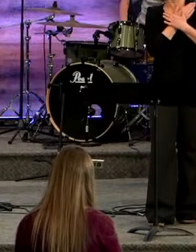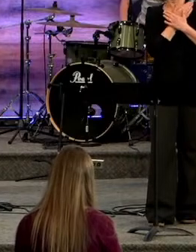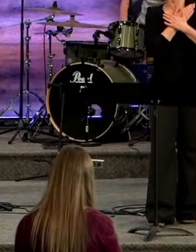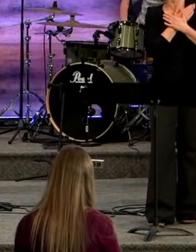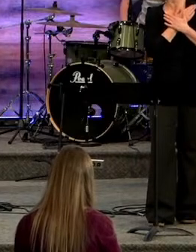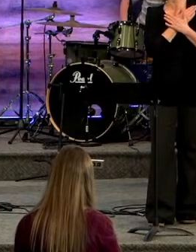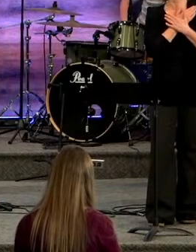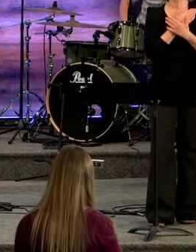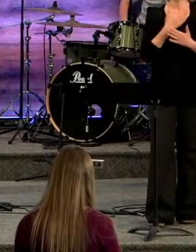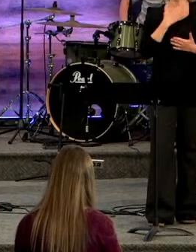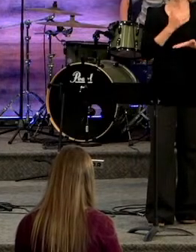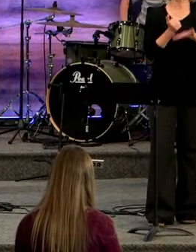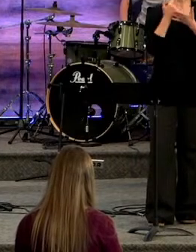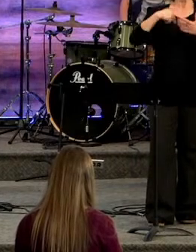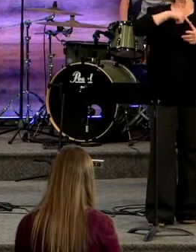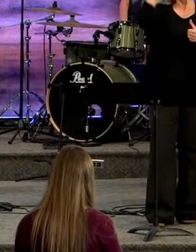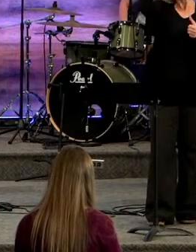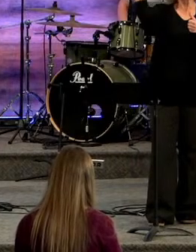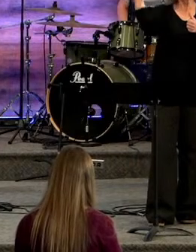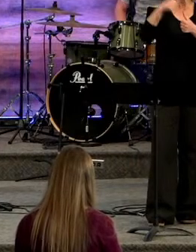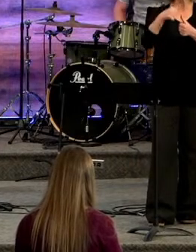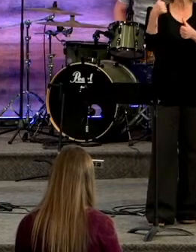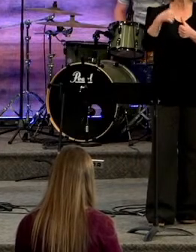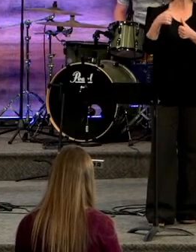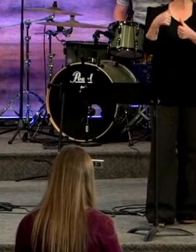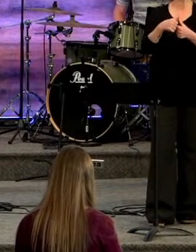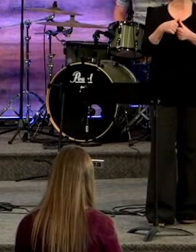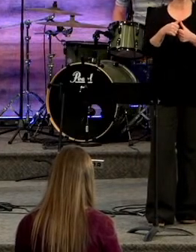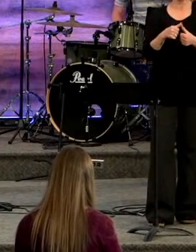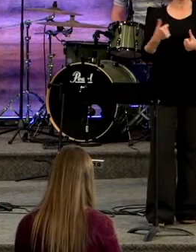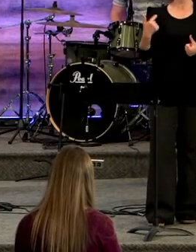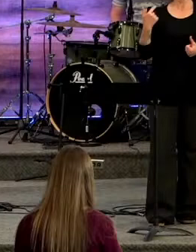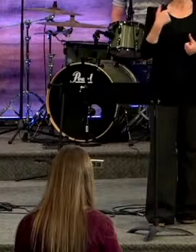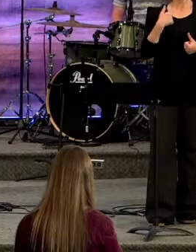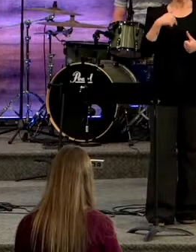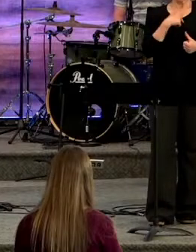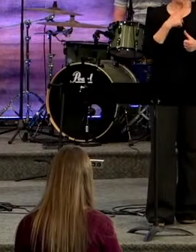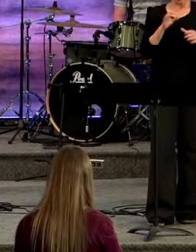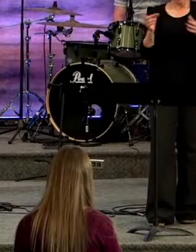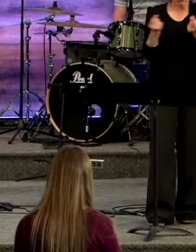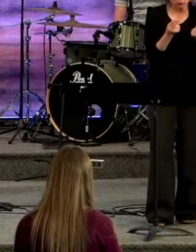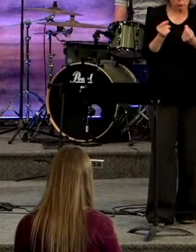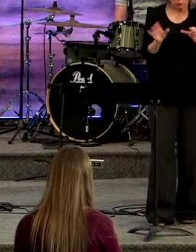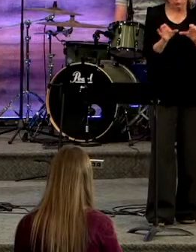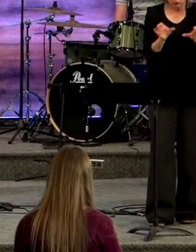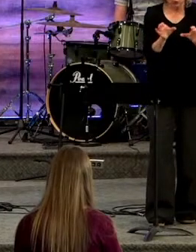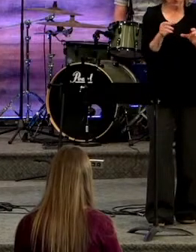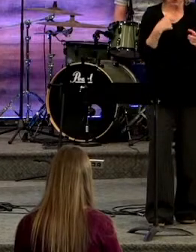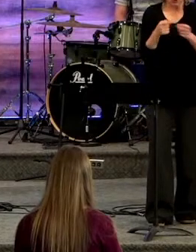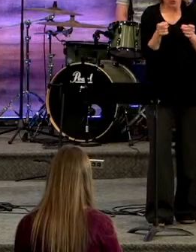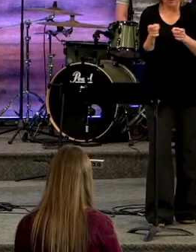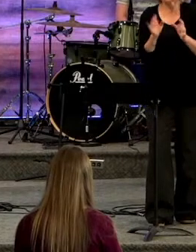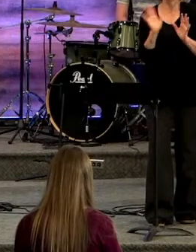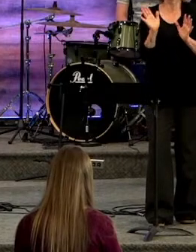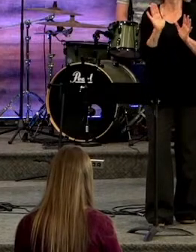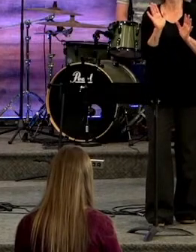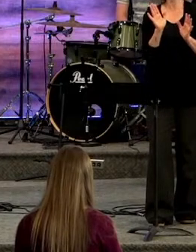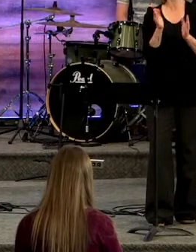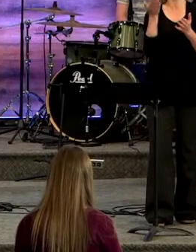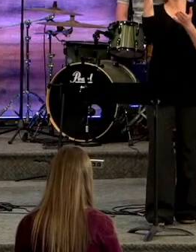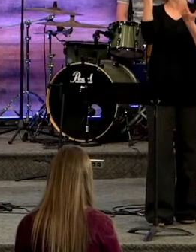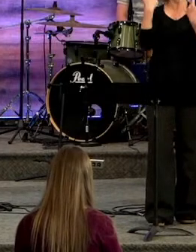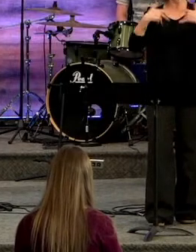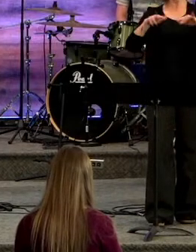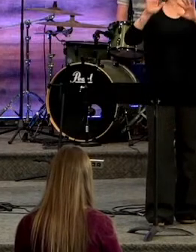in anything that we can do, but in your work that has already been done on the cross, that we are saved and that we can rest